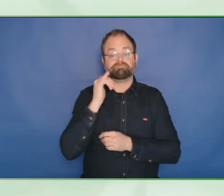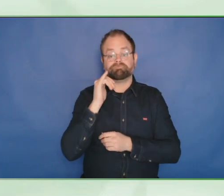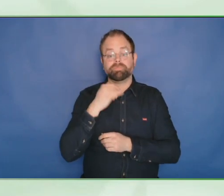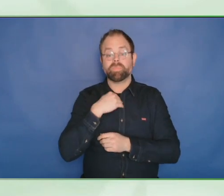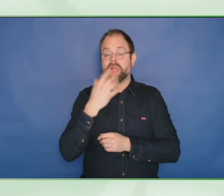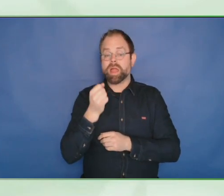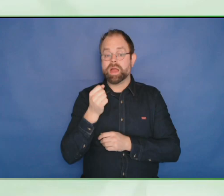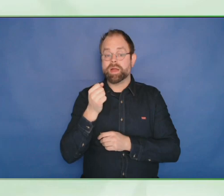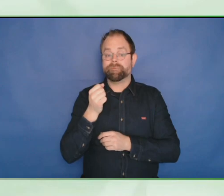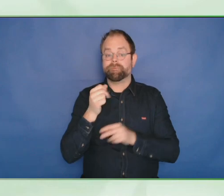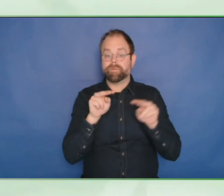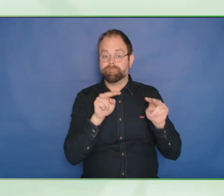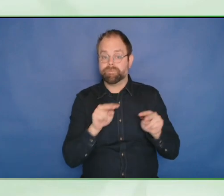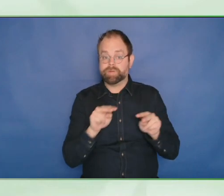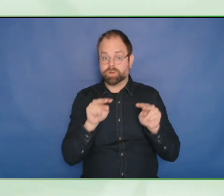I can do it?